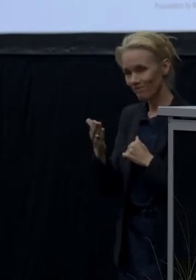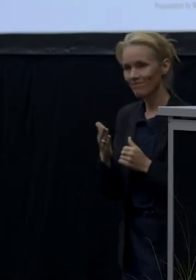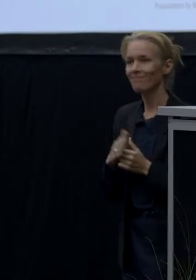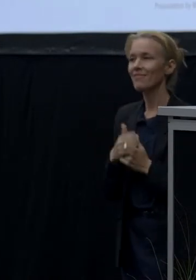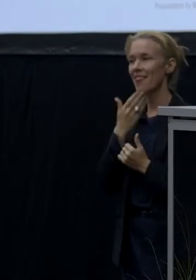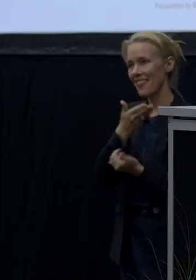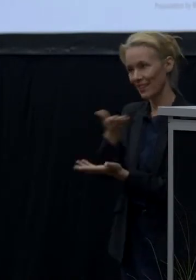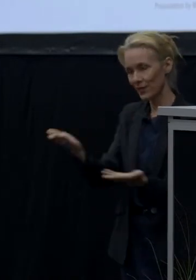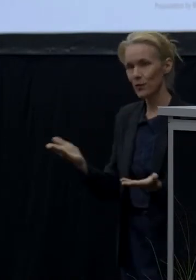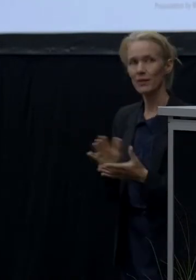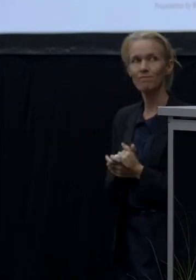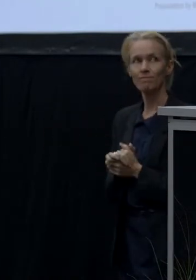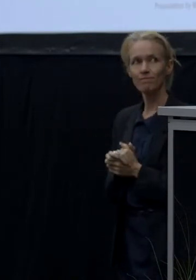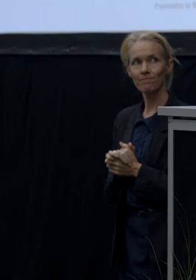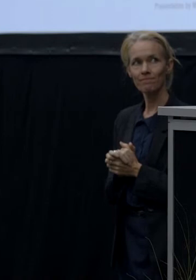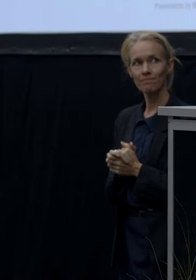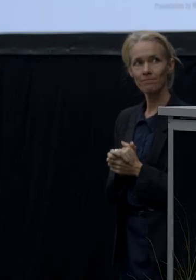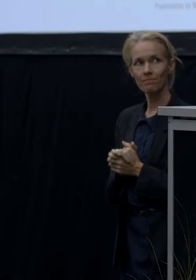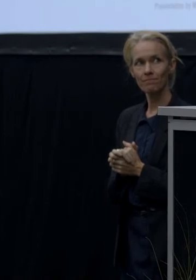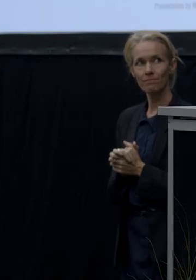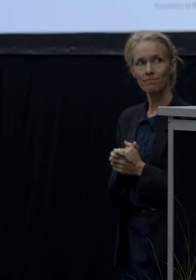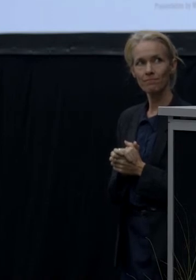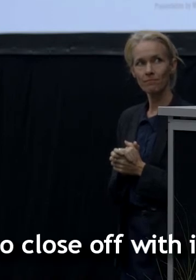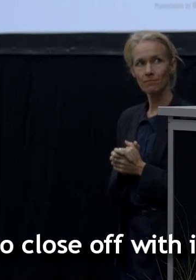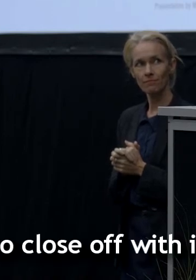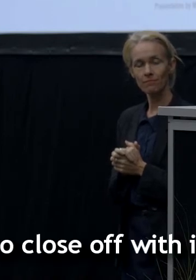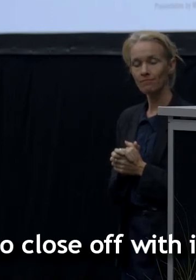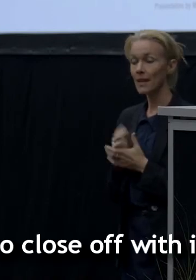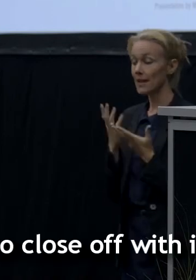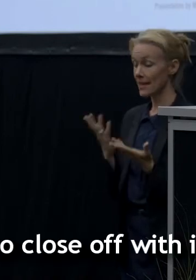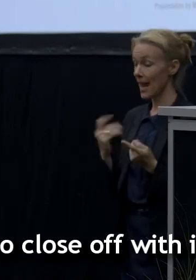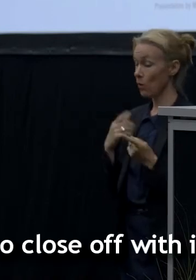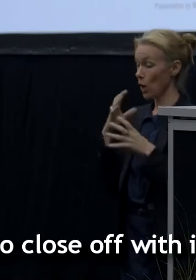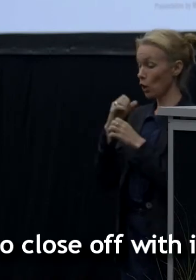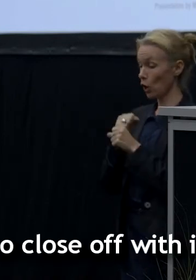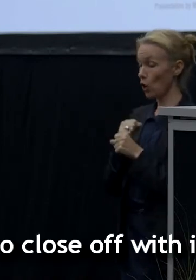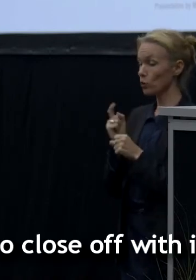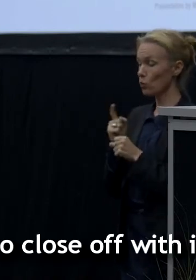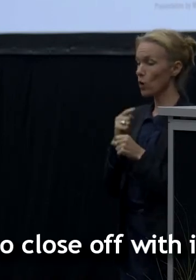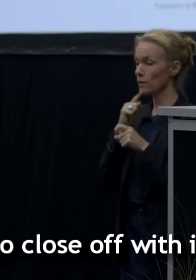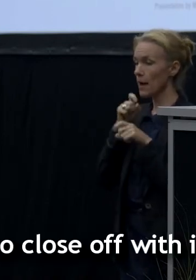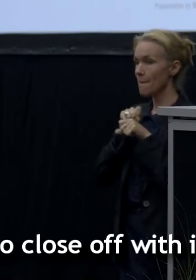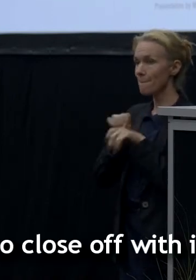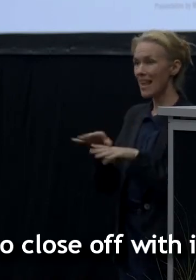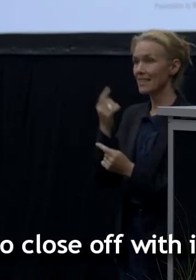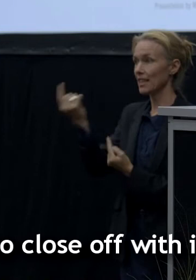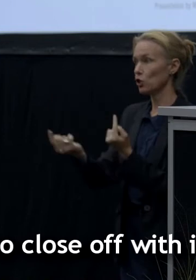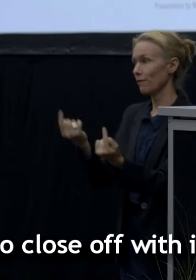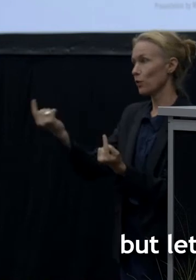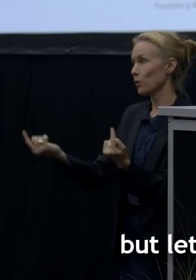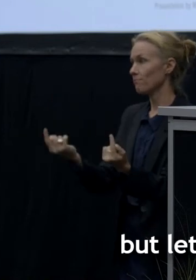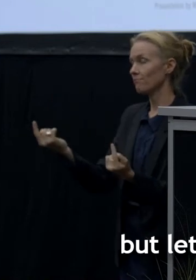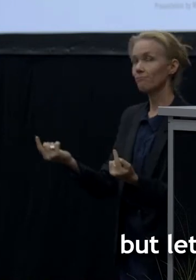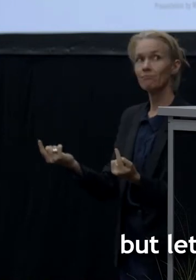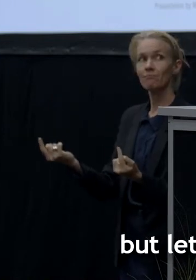tātou. Nō reira, anei rā tukua. What I'd like to close up with is to may the blessings be upon each and every one of us.